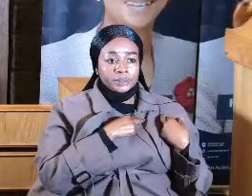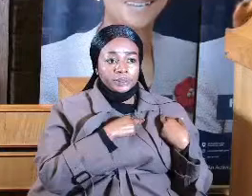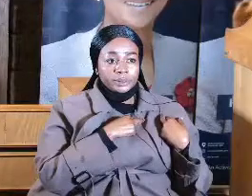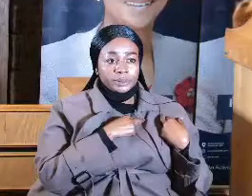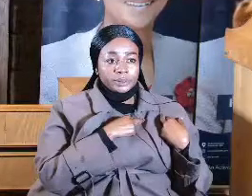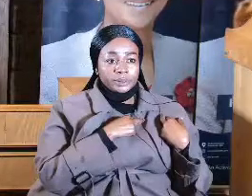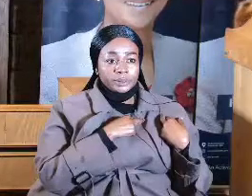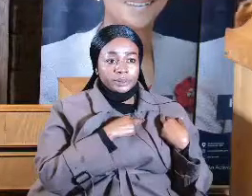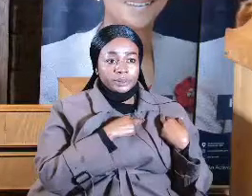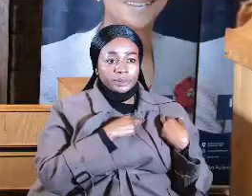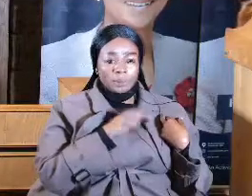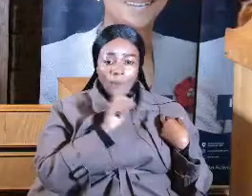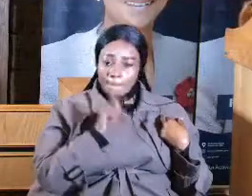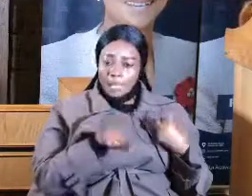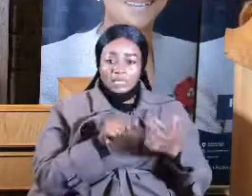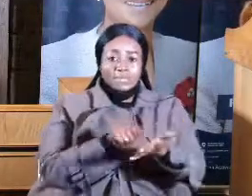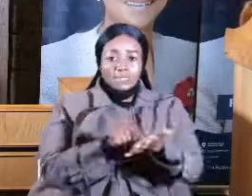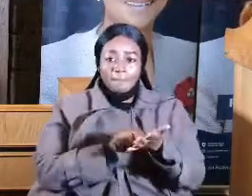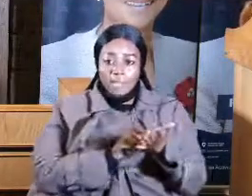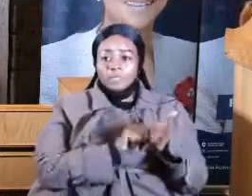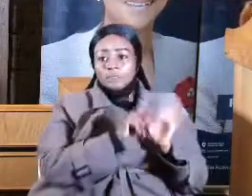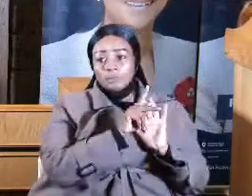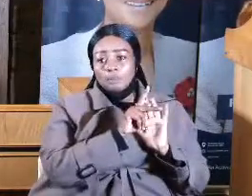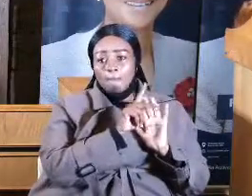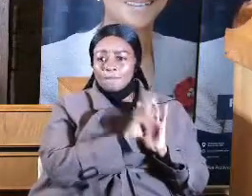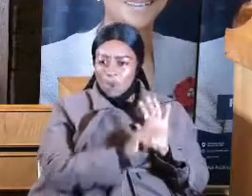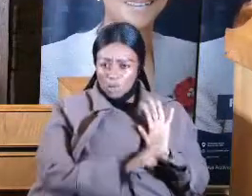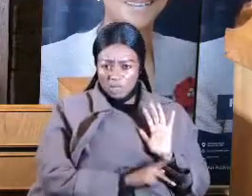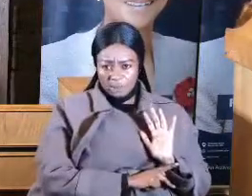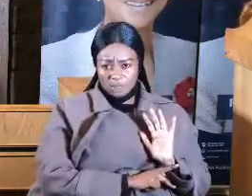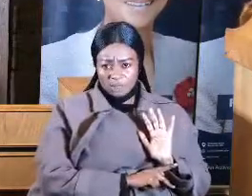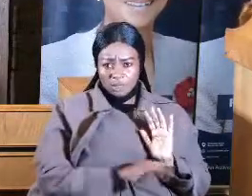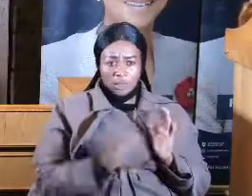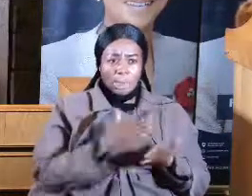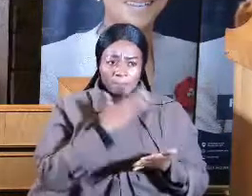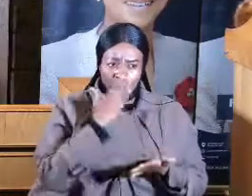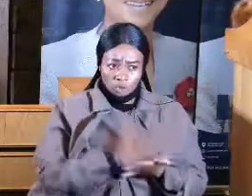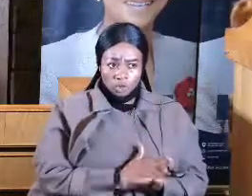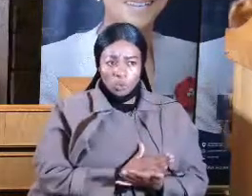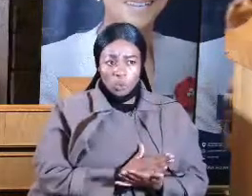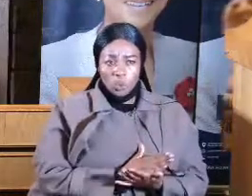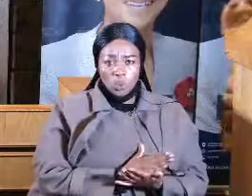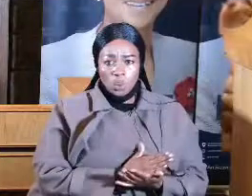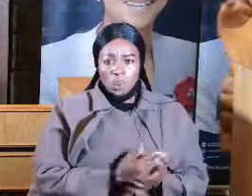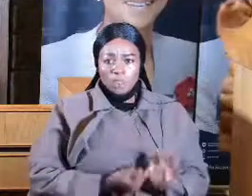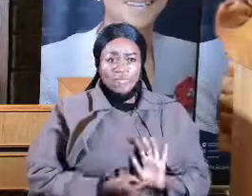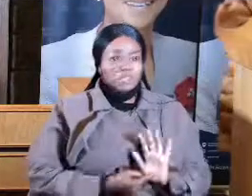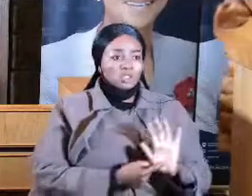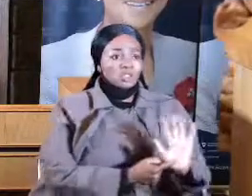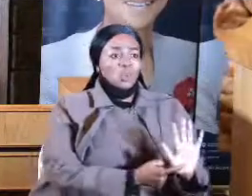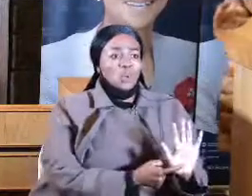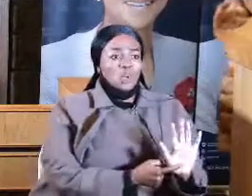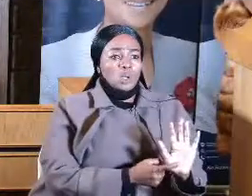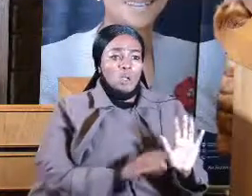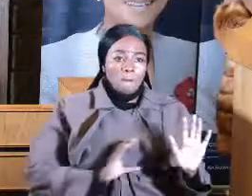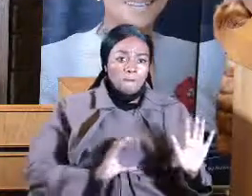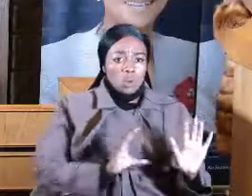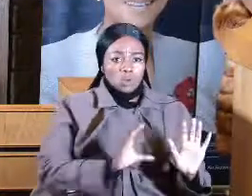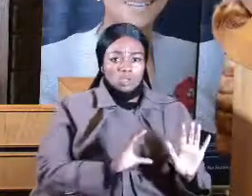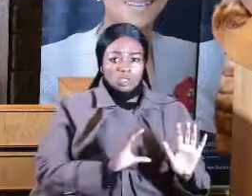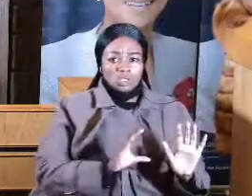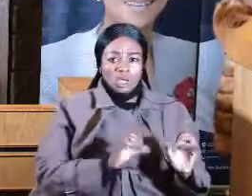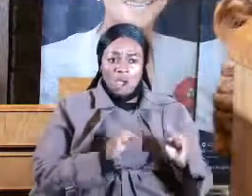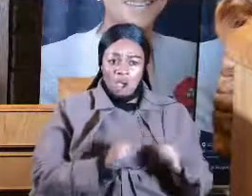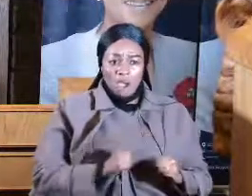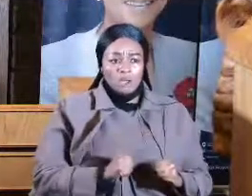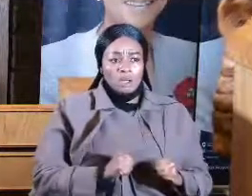in demanding programs that will show us and push a little bit harder to make